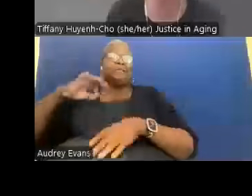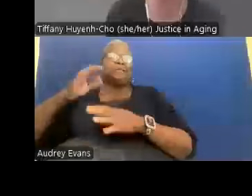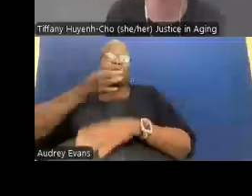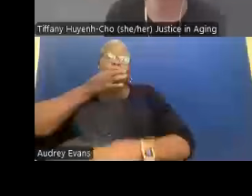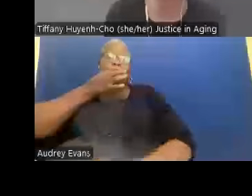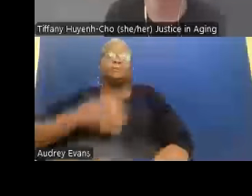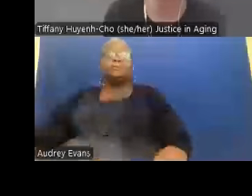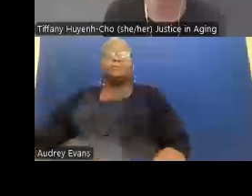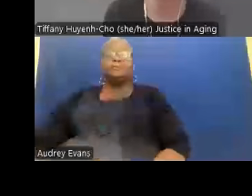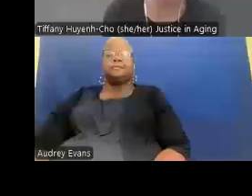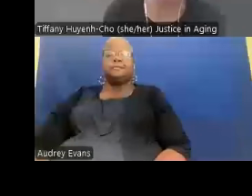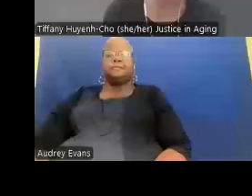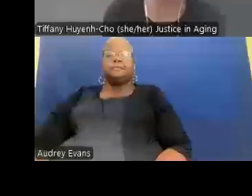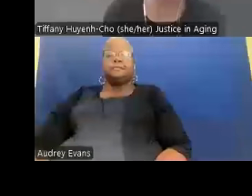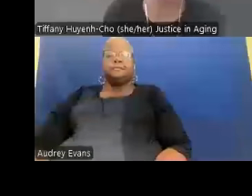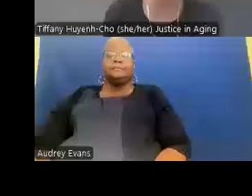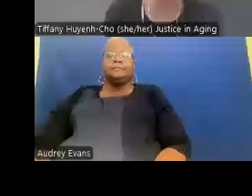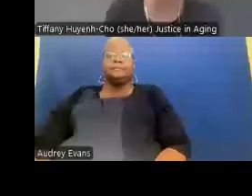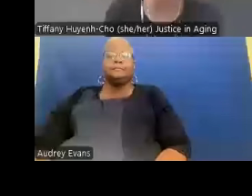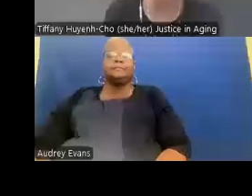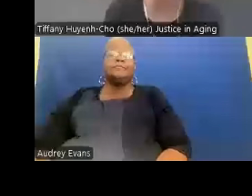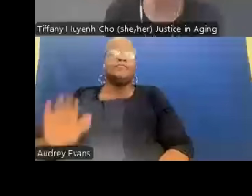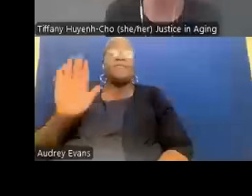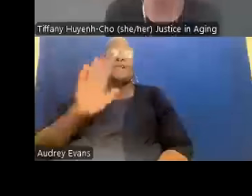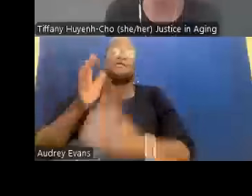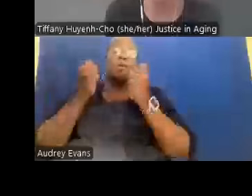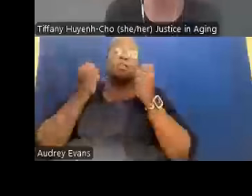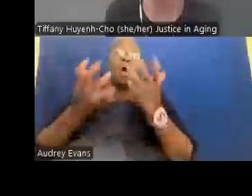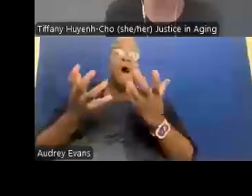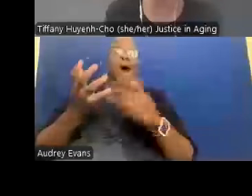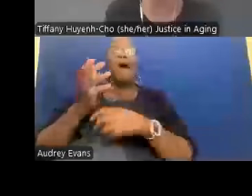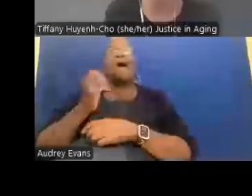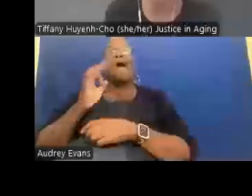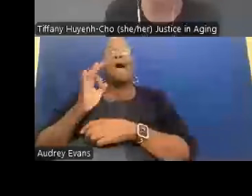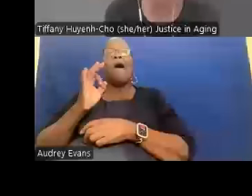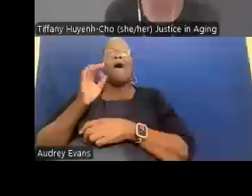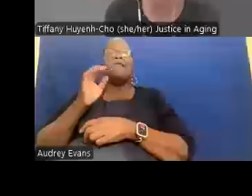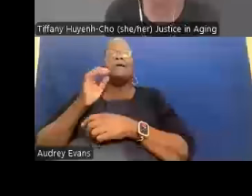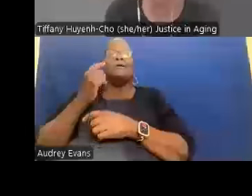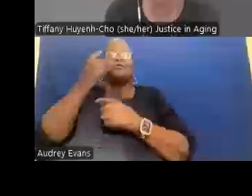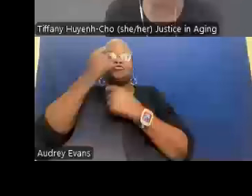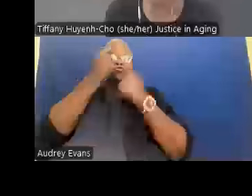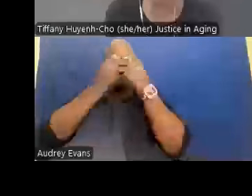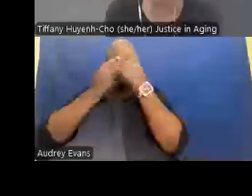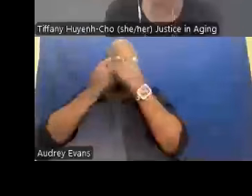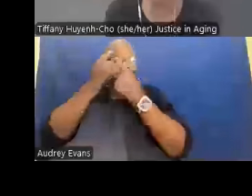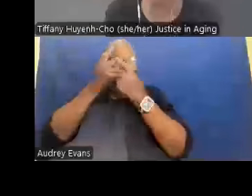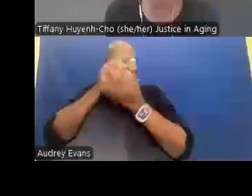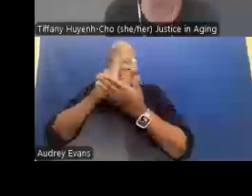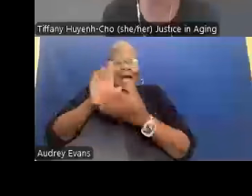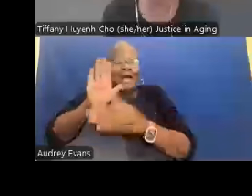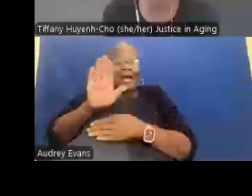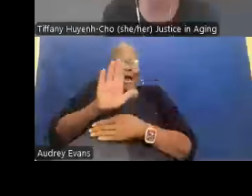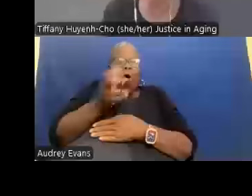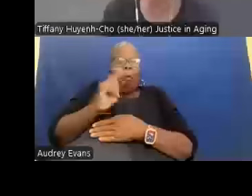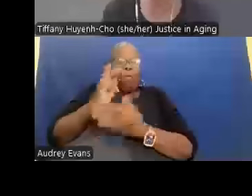bit. And because there is a lot of discretion that states have in designing their own